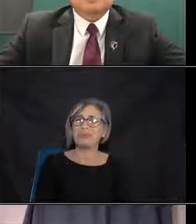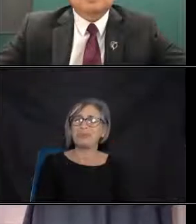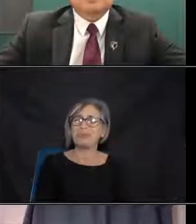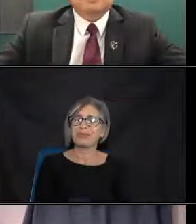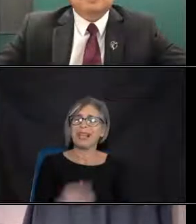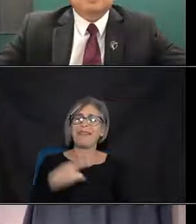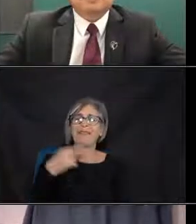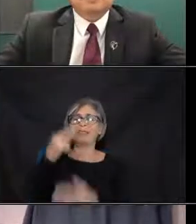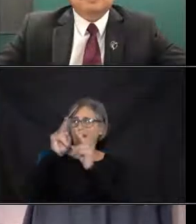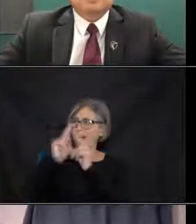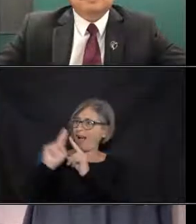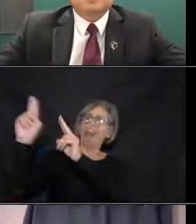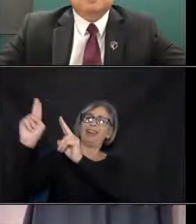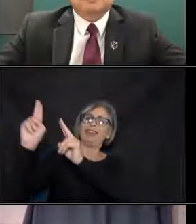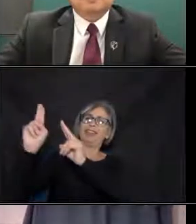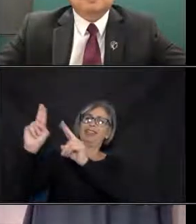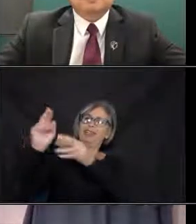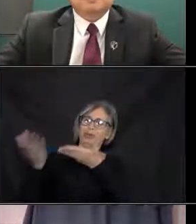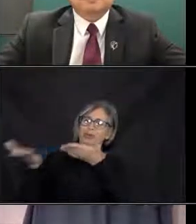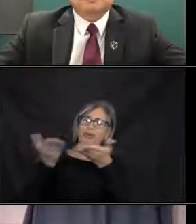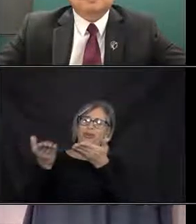privileged to continue to serve. So I love it.